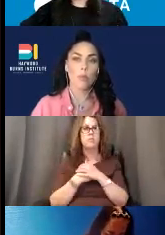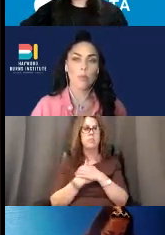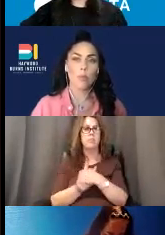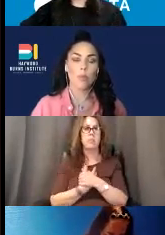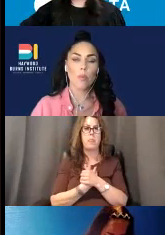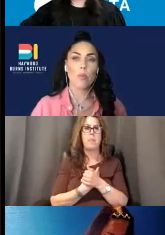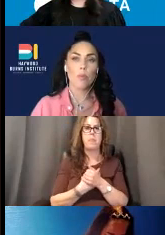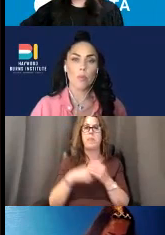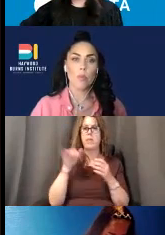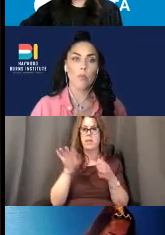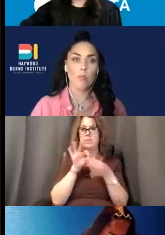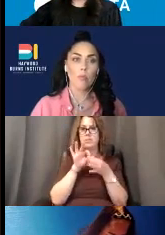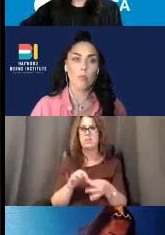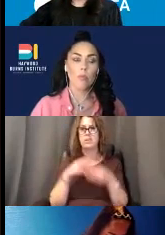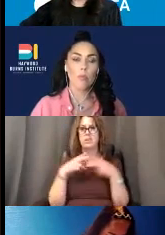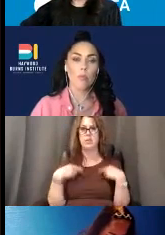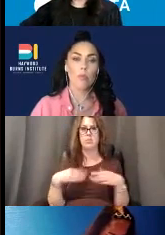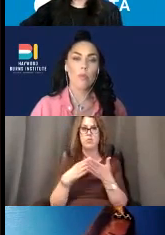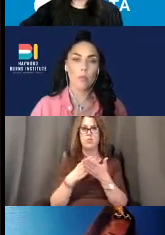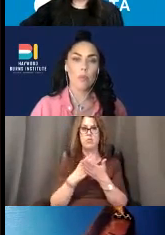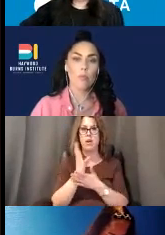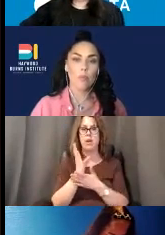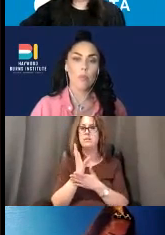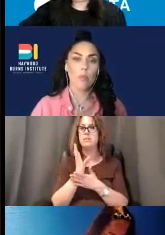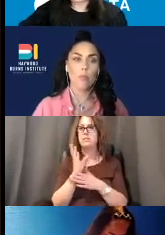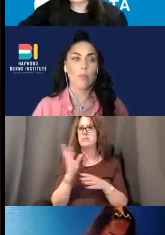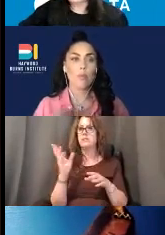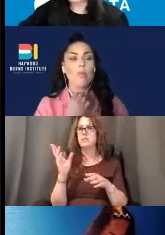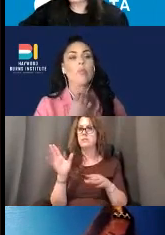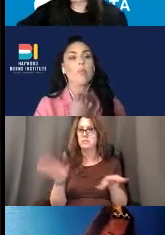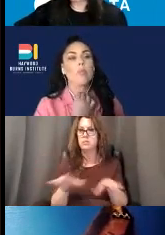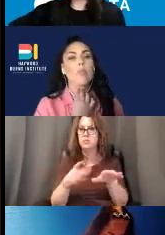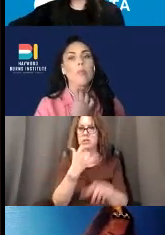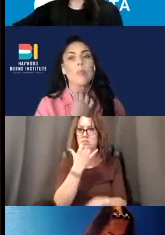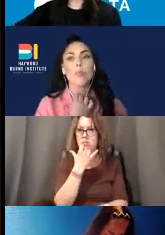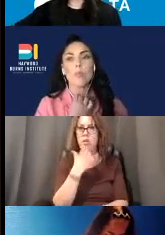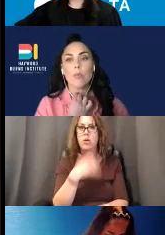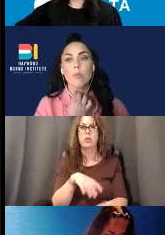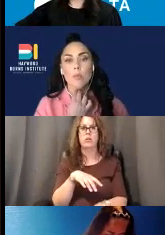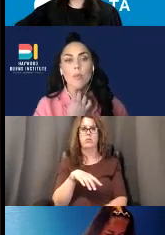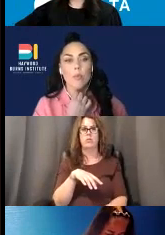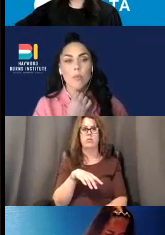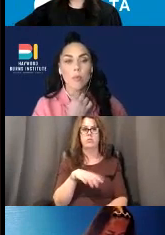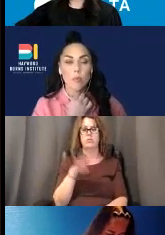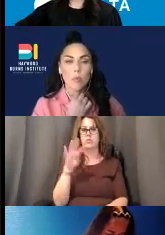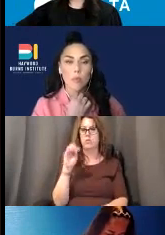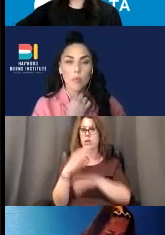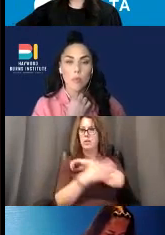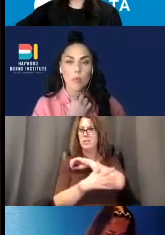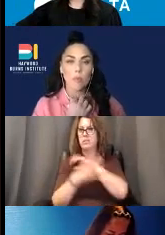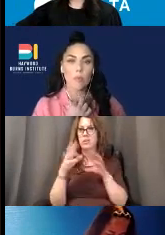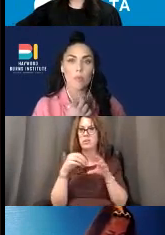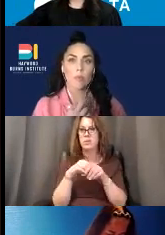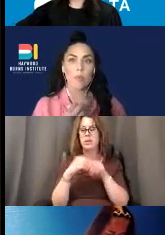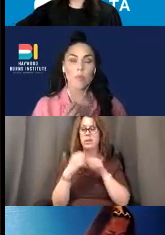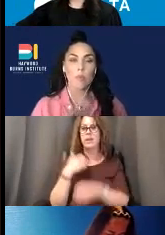deals with human rights abuses. It's international, so you see in 40 countries, including Canada and the United States. They're community